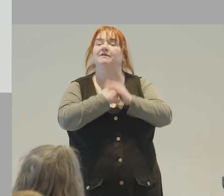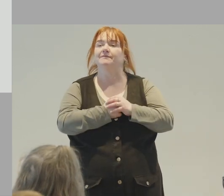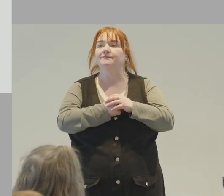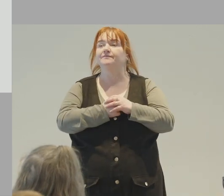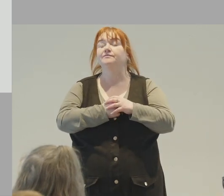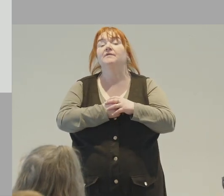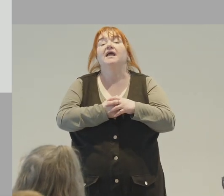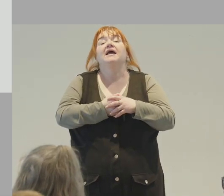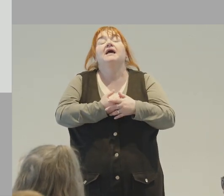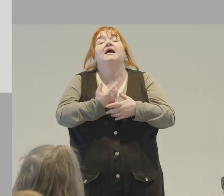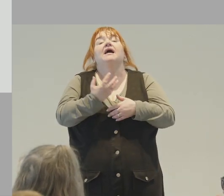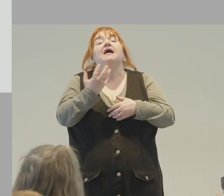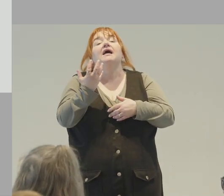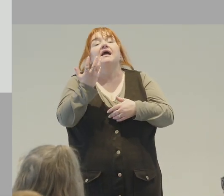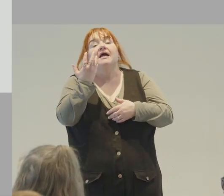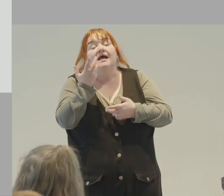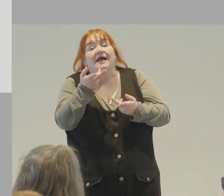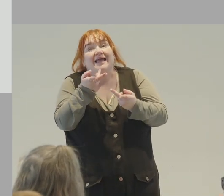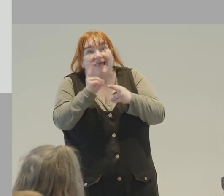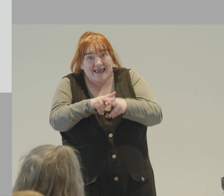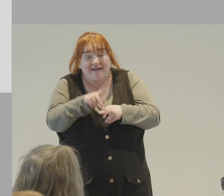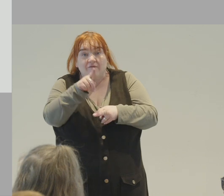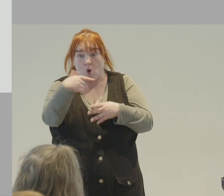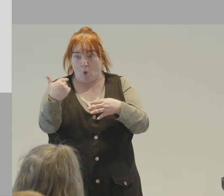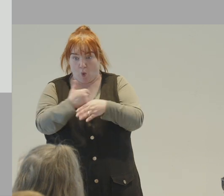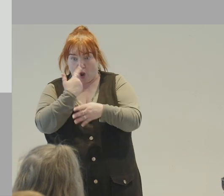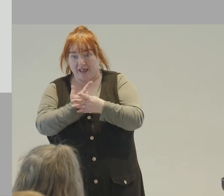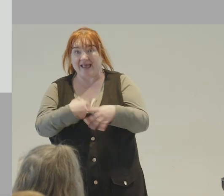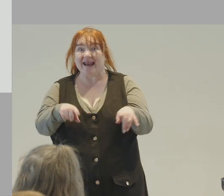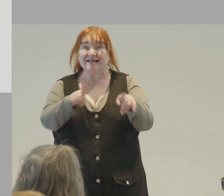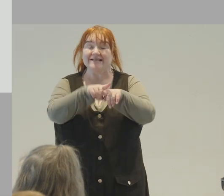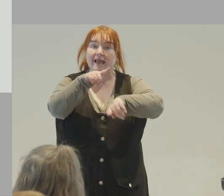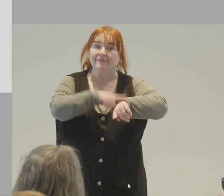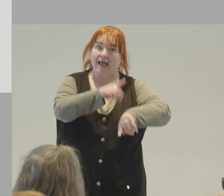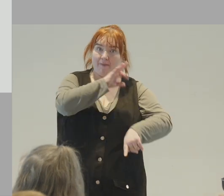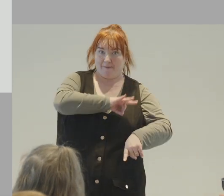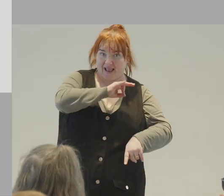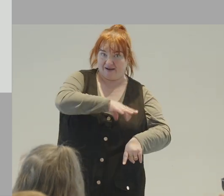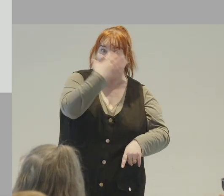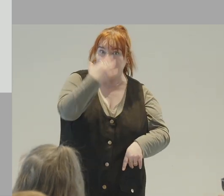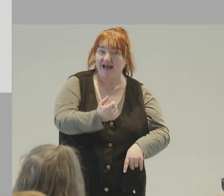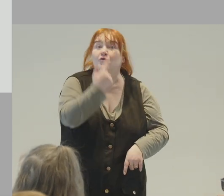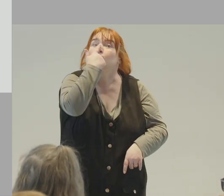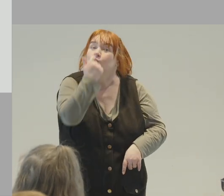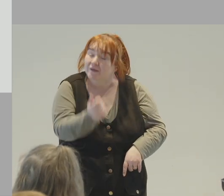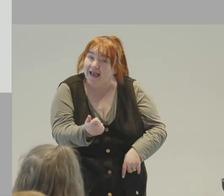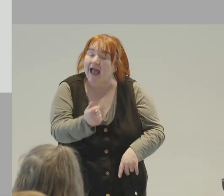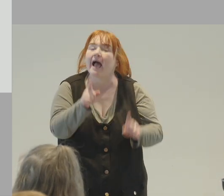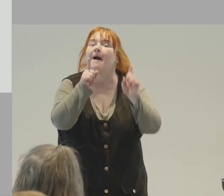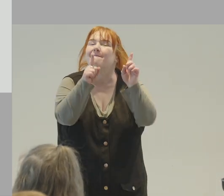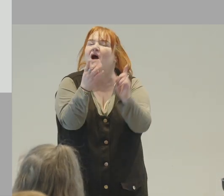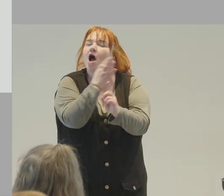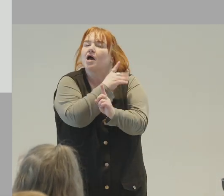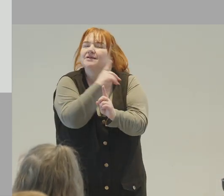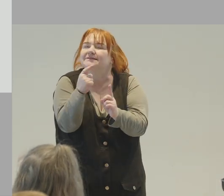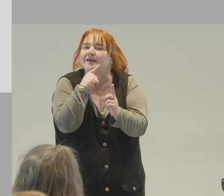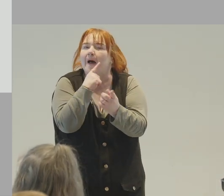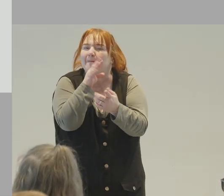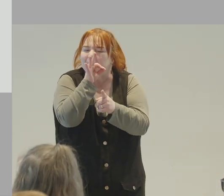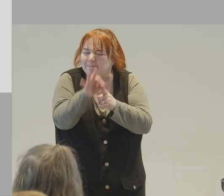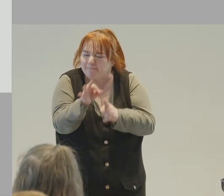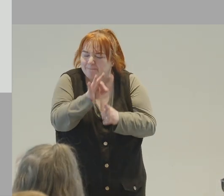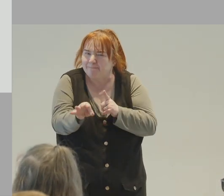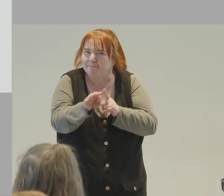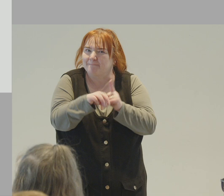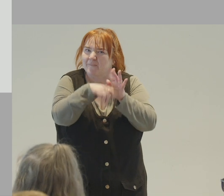get it if you're working and on benefits, but there are rules. A lot of people, including some access to work advisors, go, oh, but this person is on